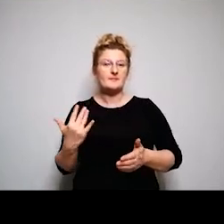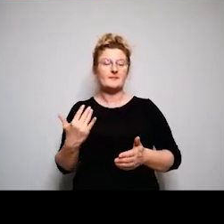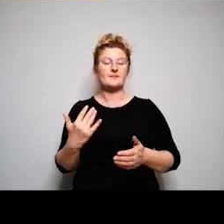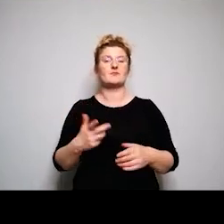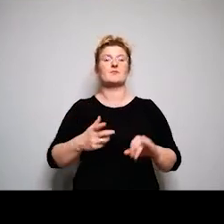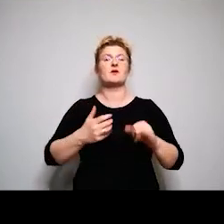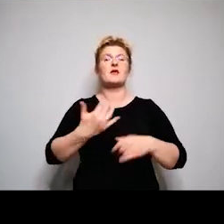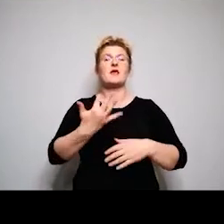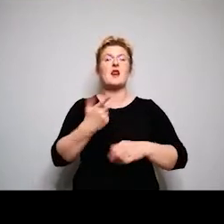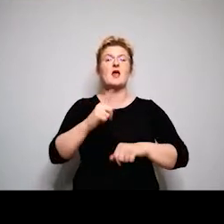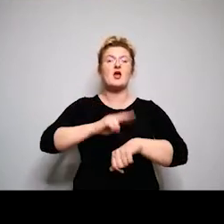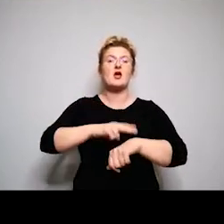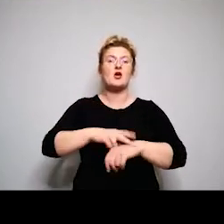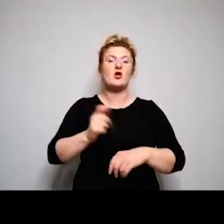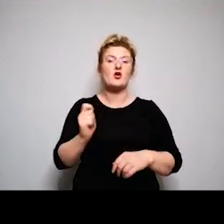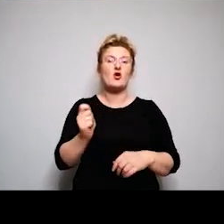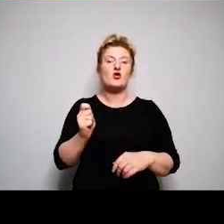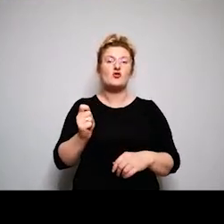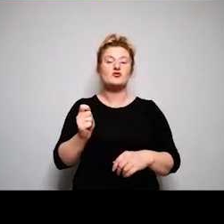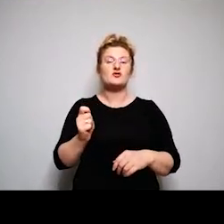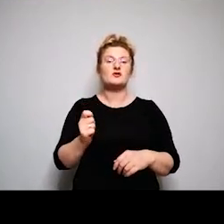to do it?